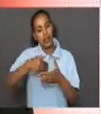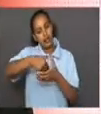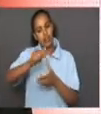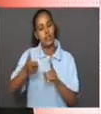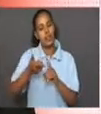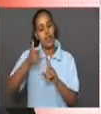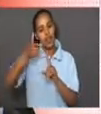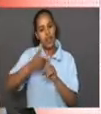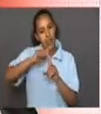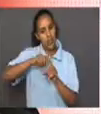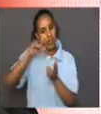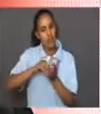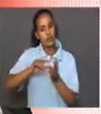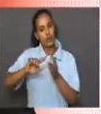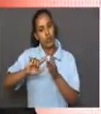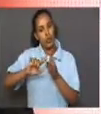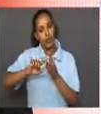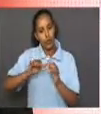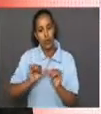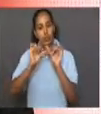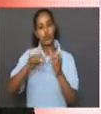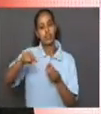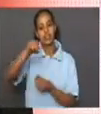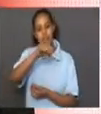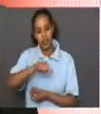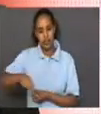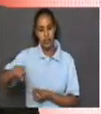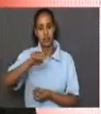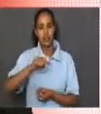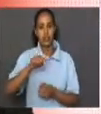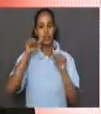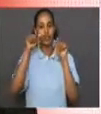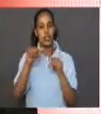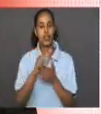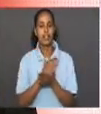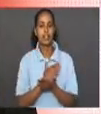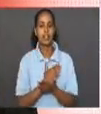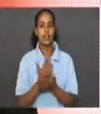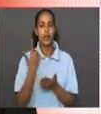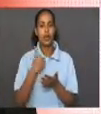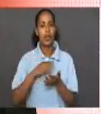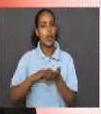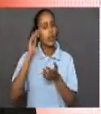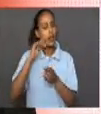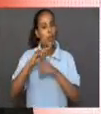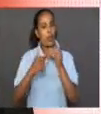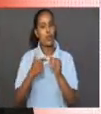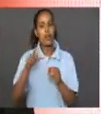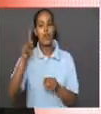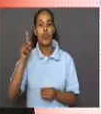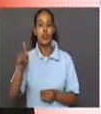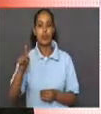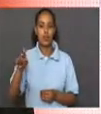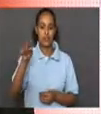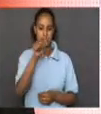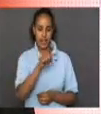released again to continue the cycle. In today's lesson, we learned about the